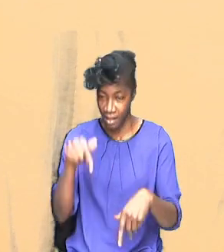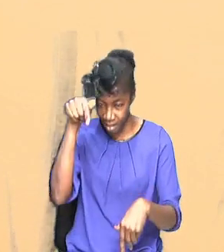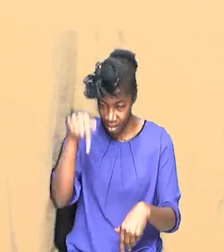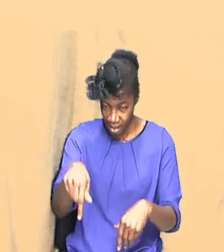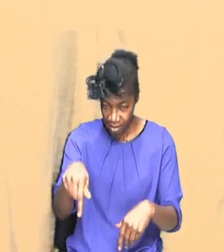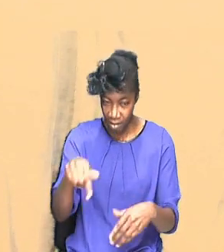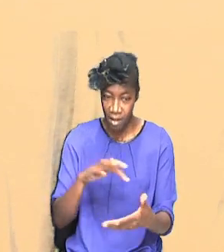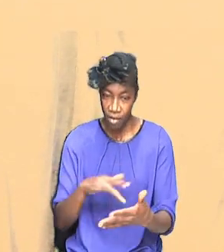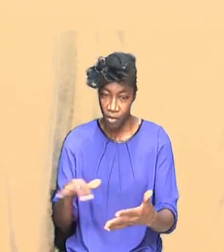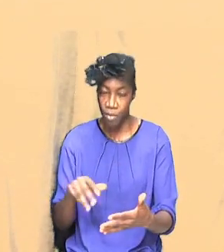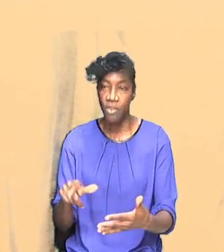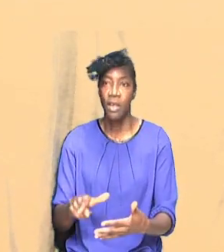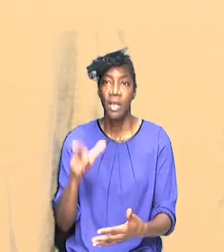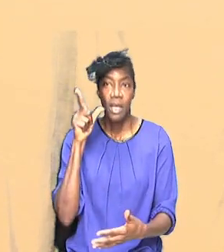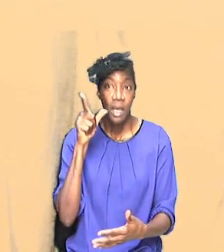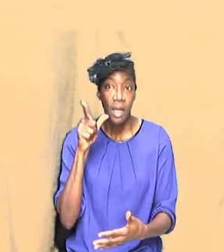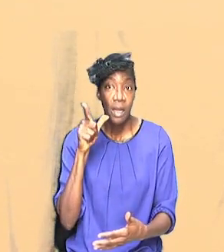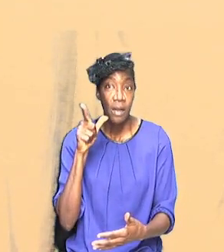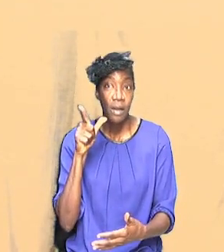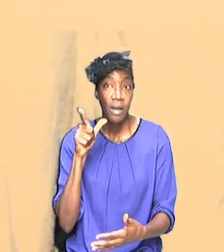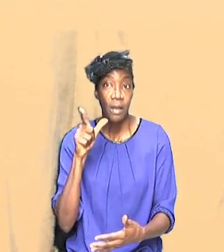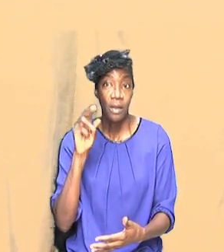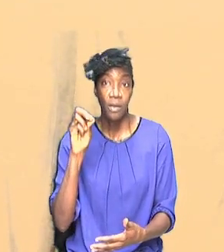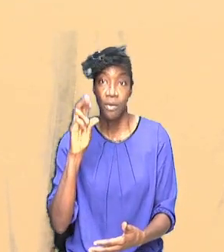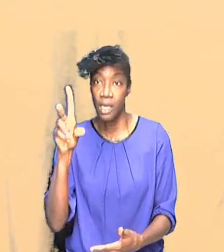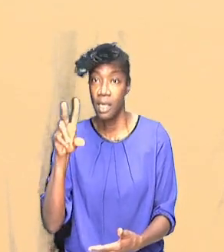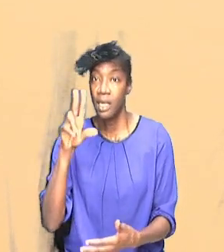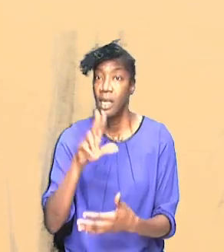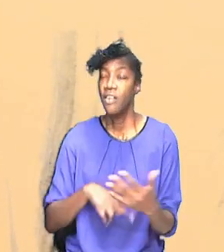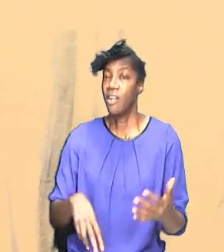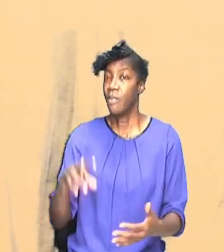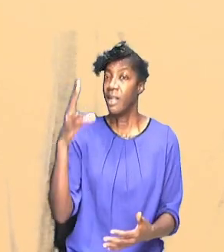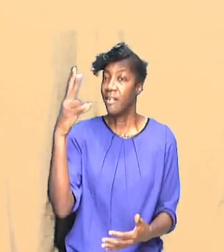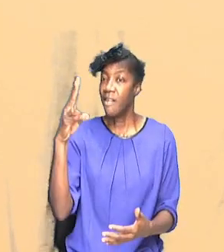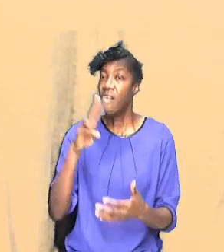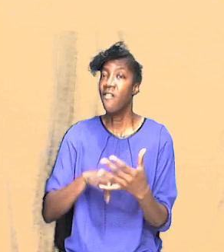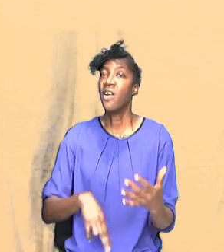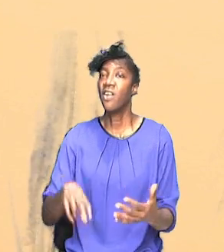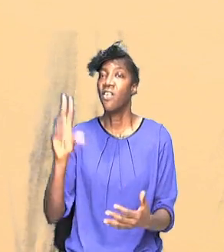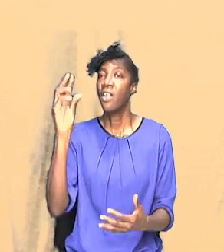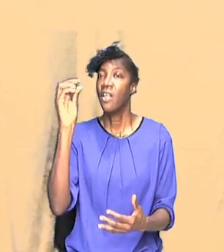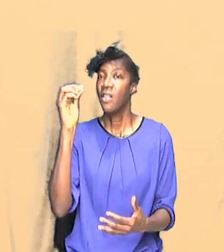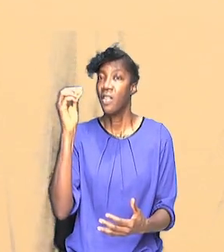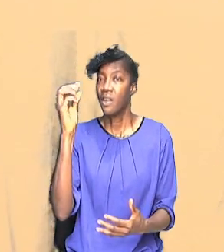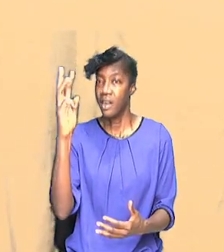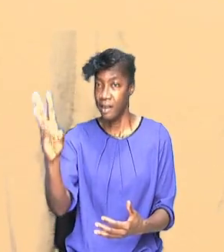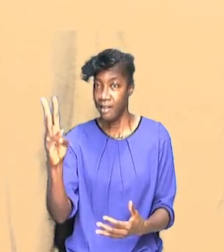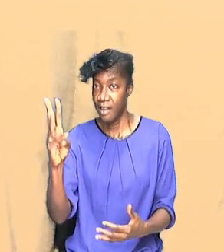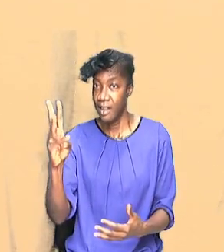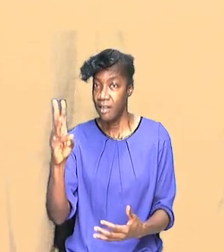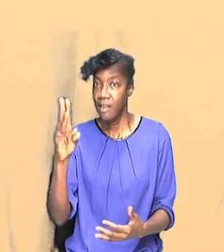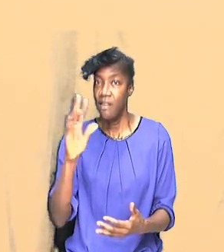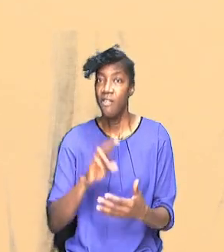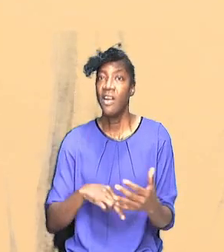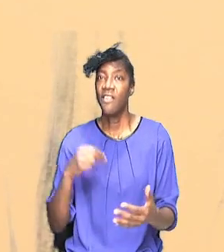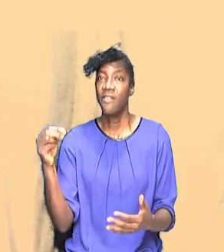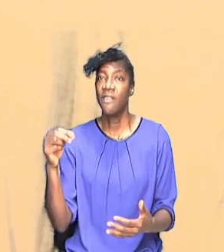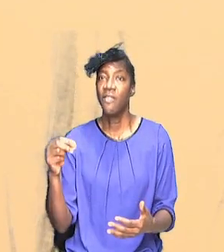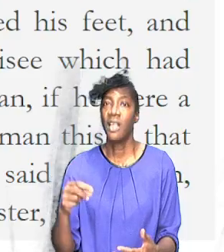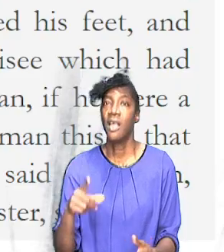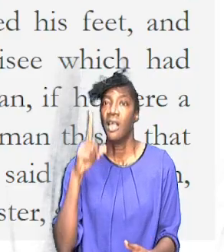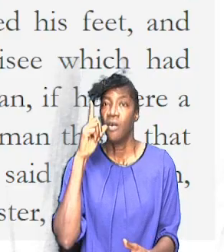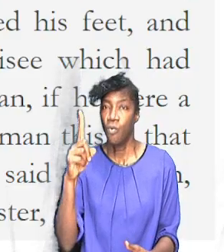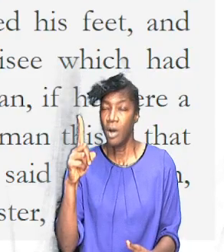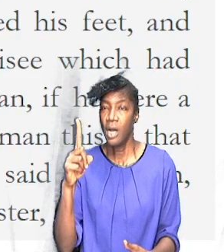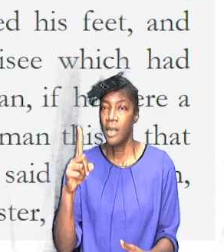scripture. Luke chapter 7 from verse 36 to verse 50. And it says, "And one